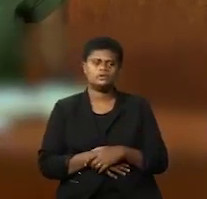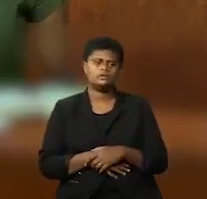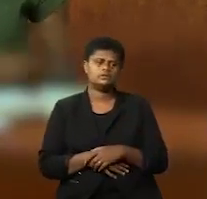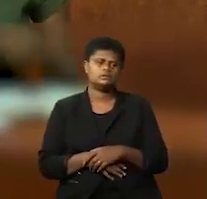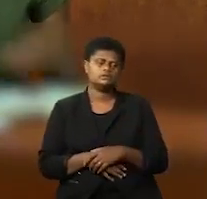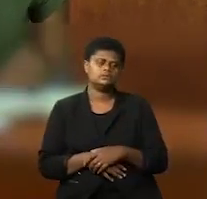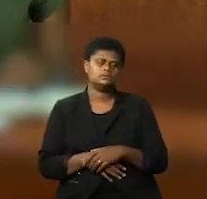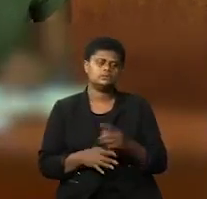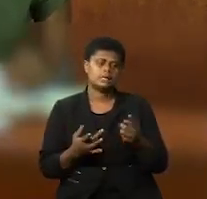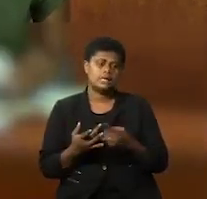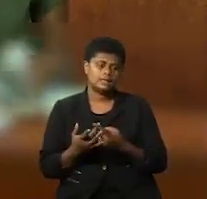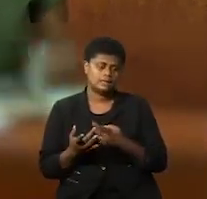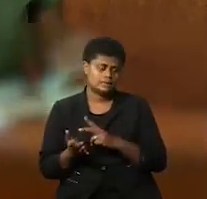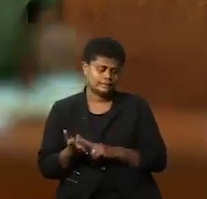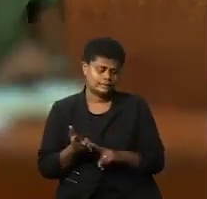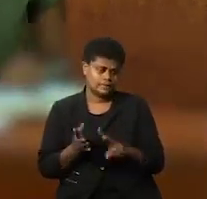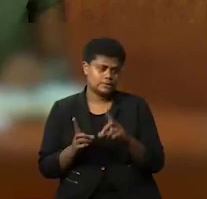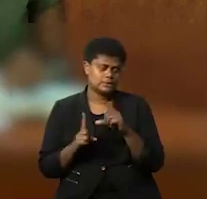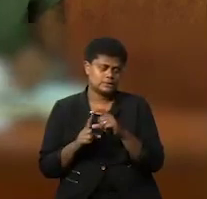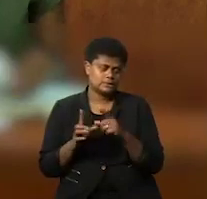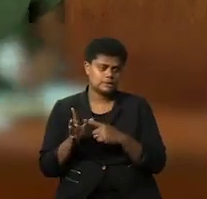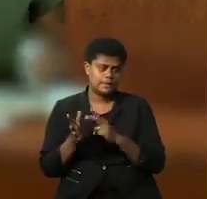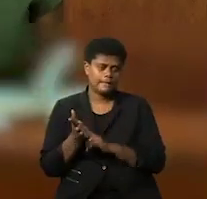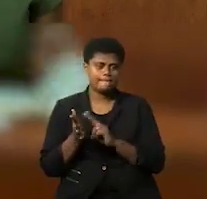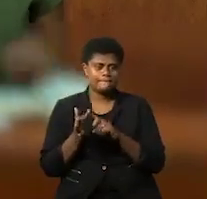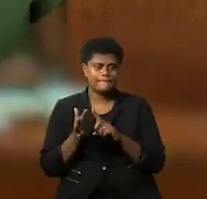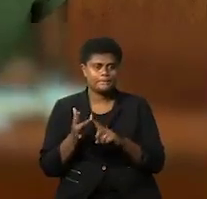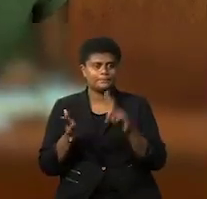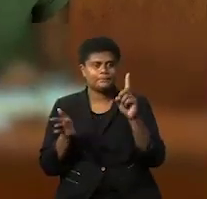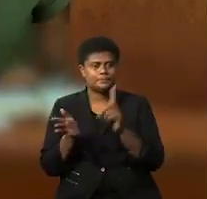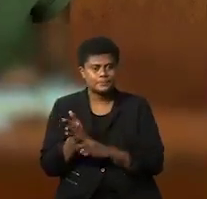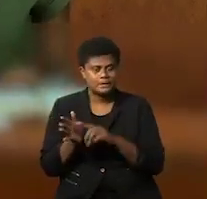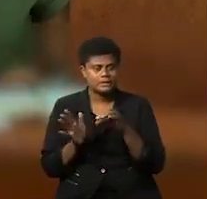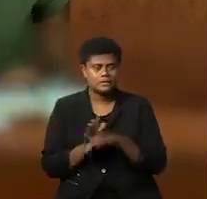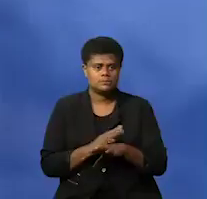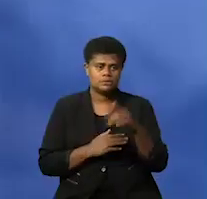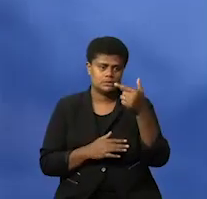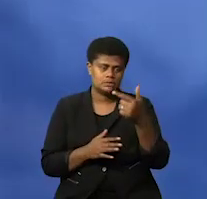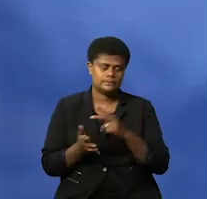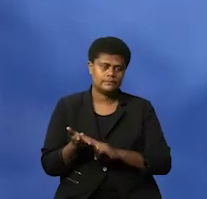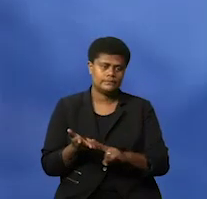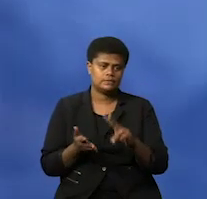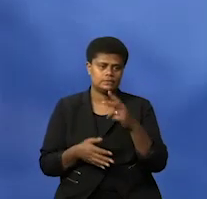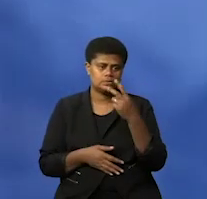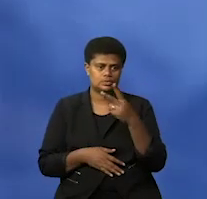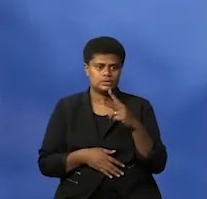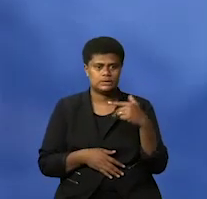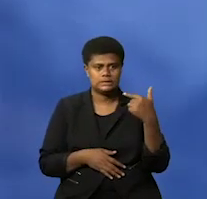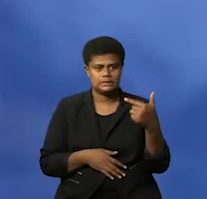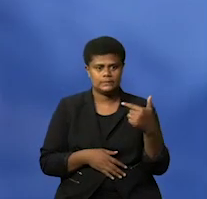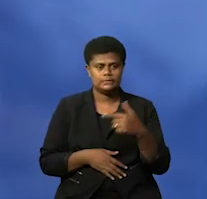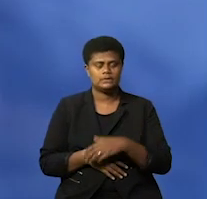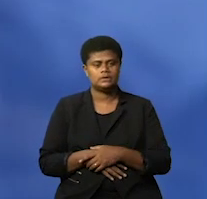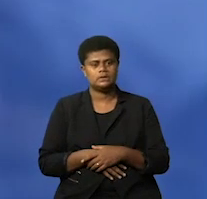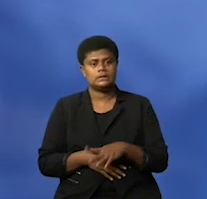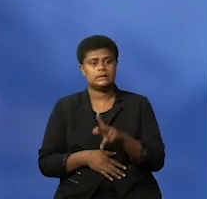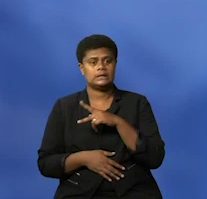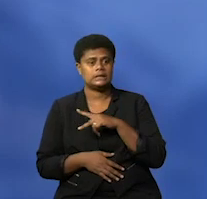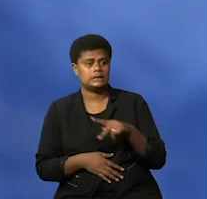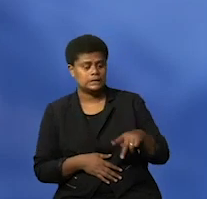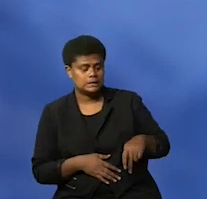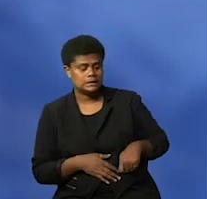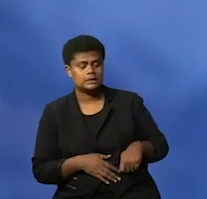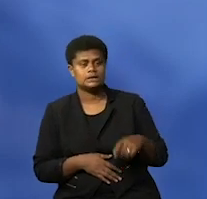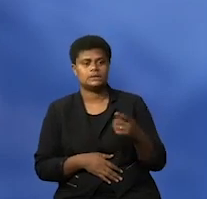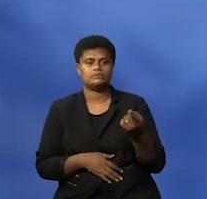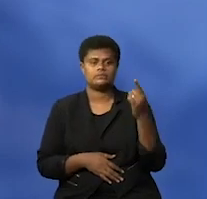in Daniel chapter 7, verse 27. And here is how it reads. "Then the kingdom and dominion and the greatness of the